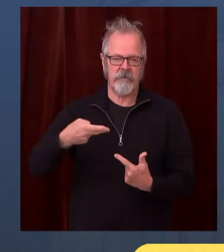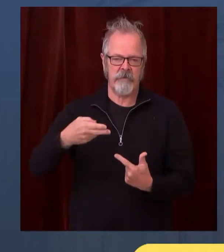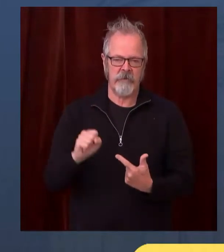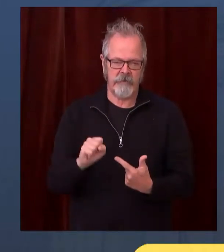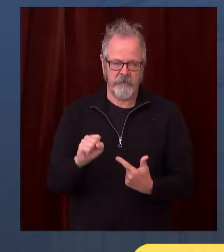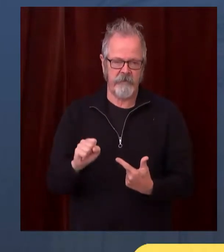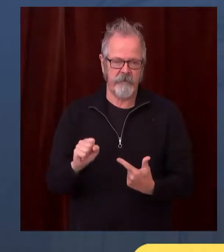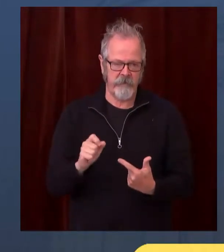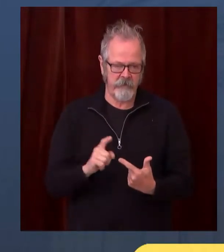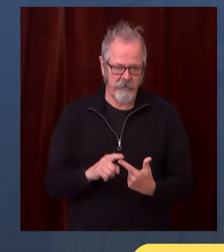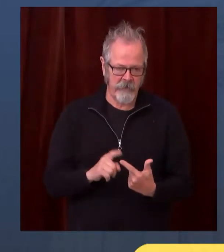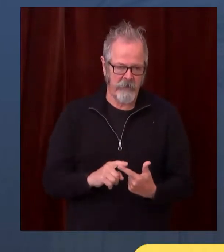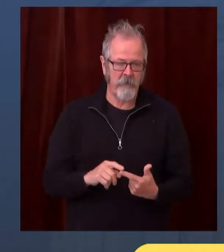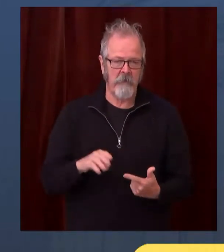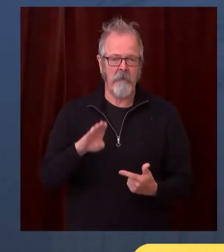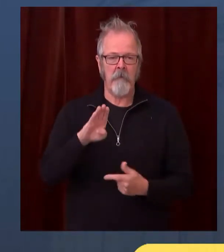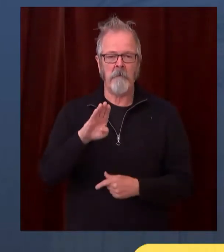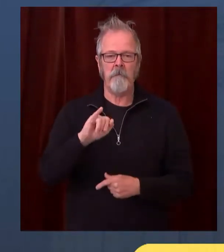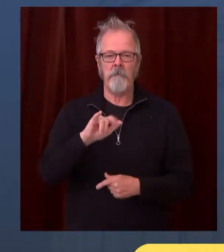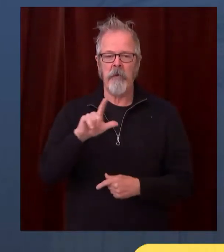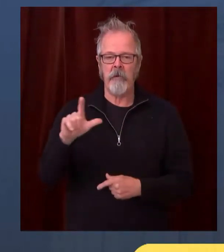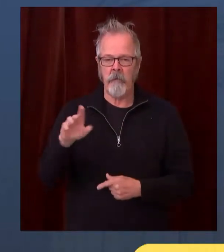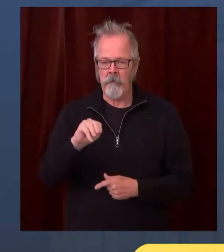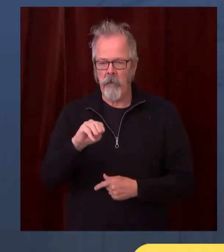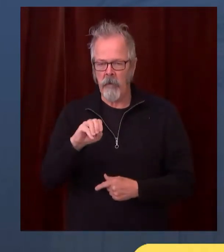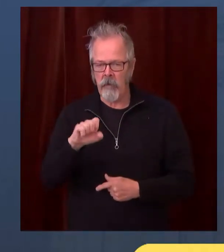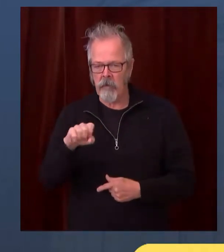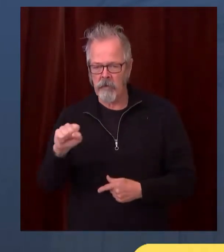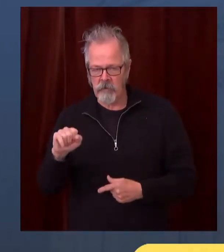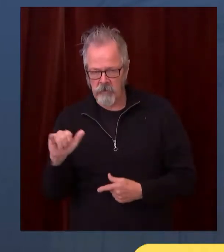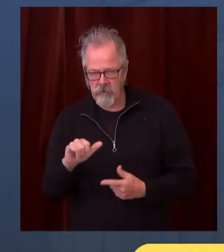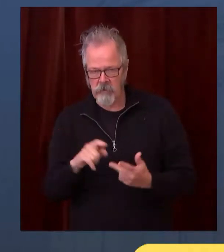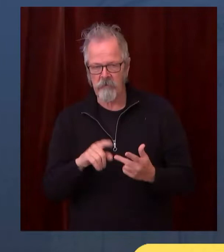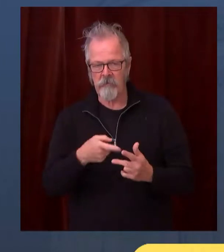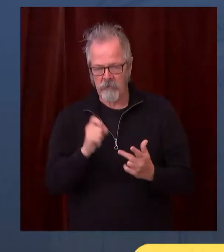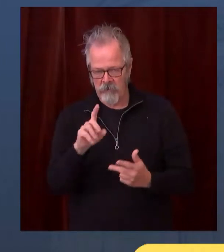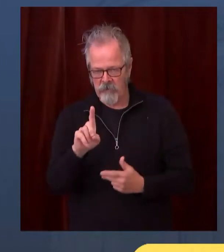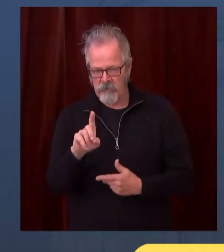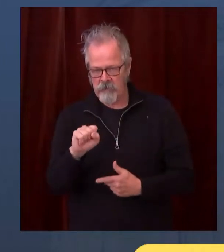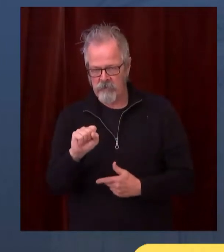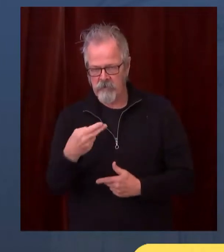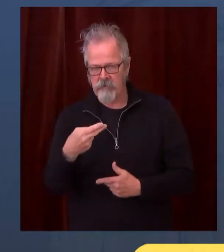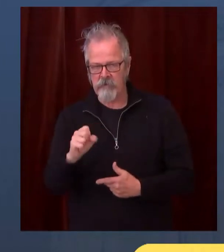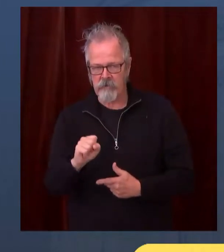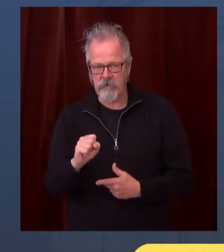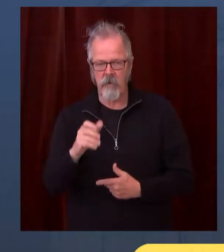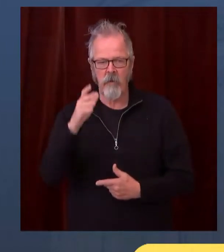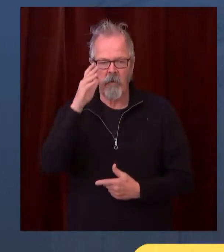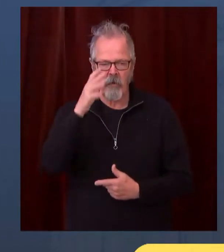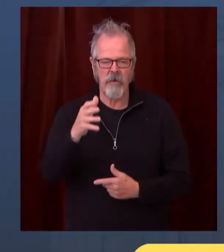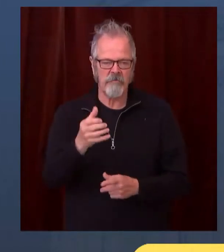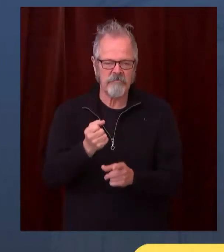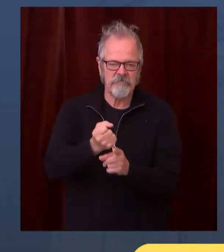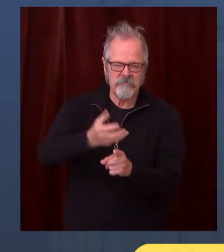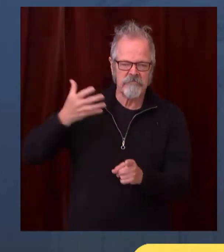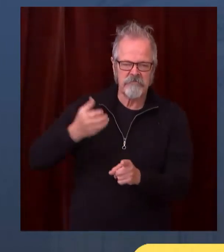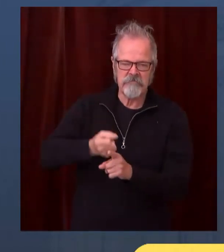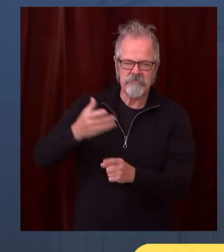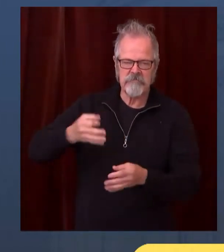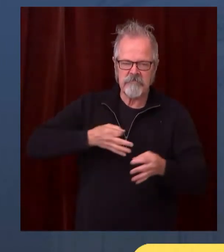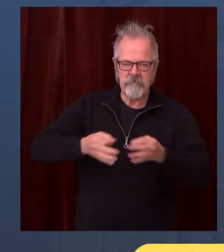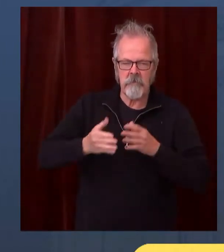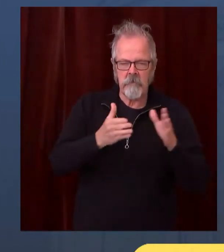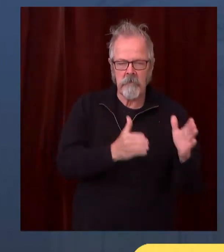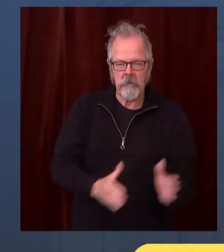that's not just on how the COVID itself has affected the physical health of our residents. In